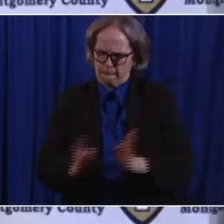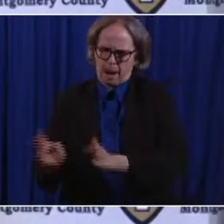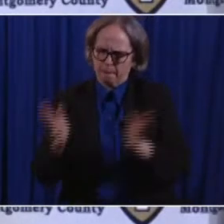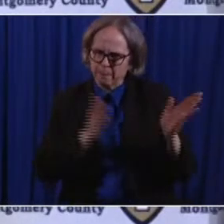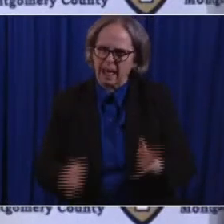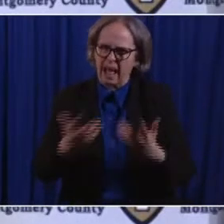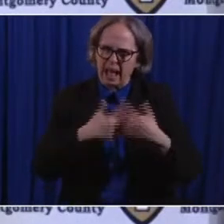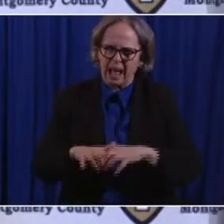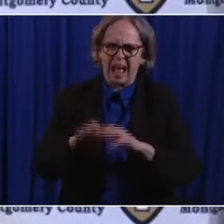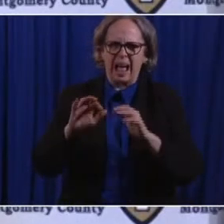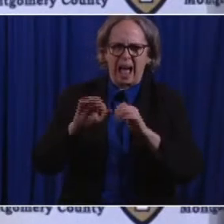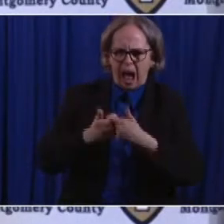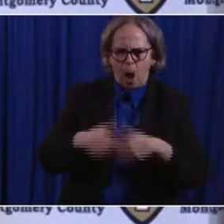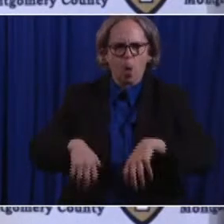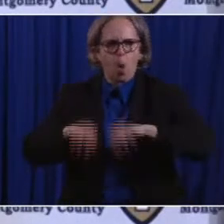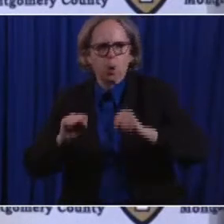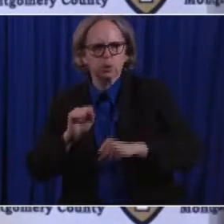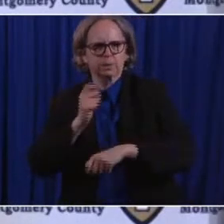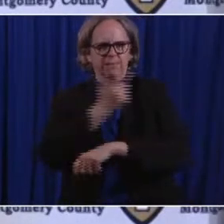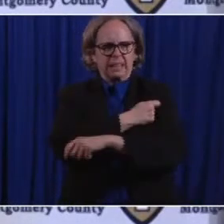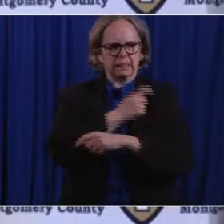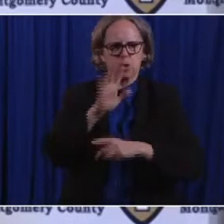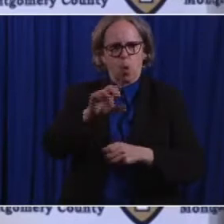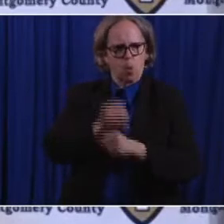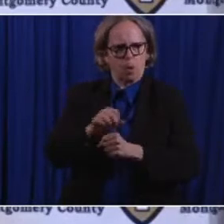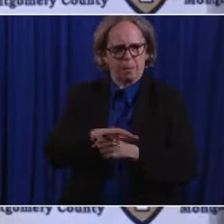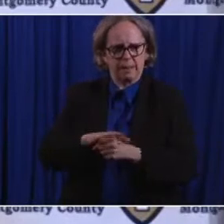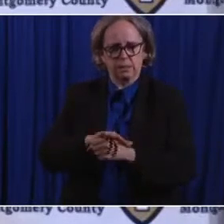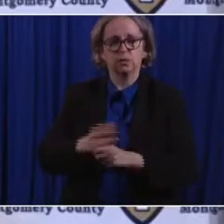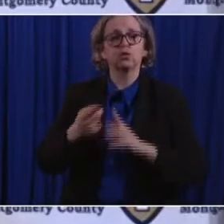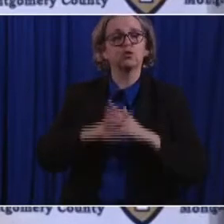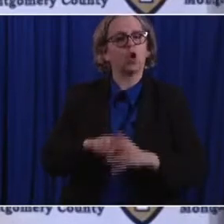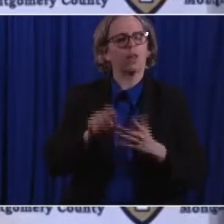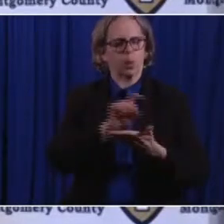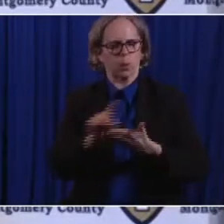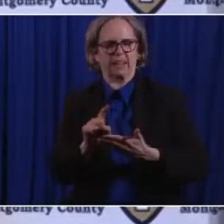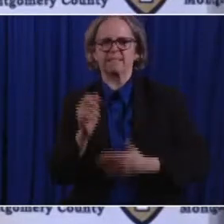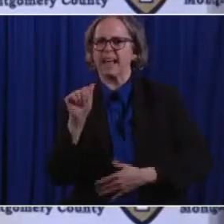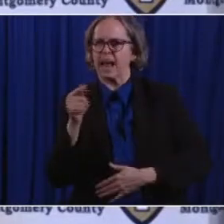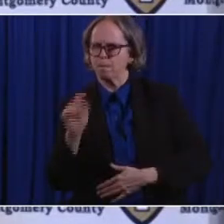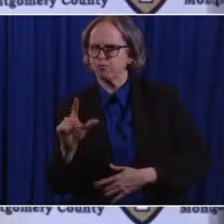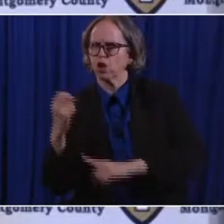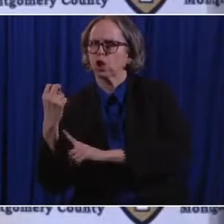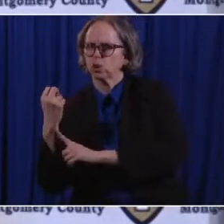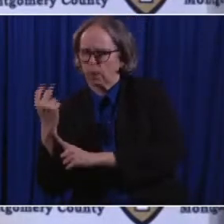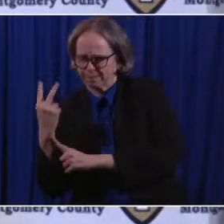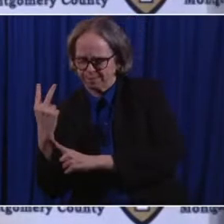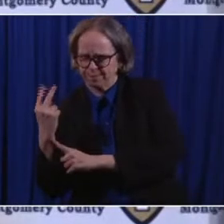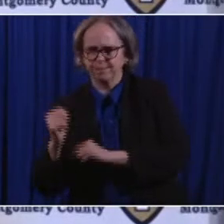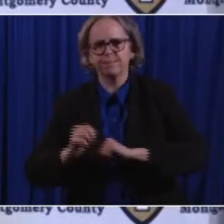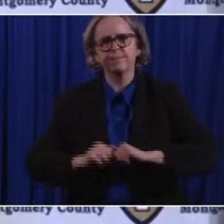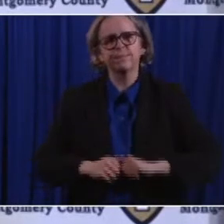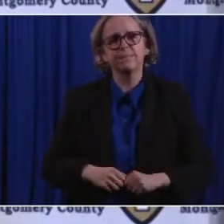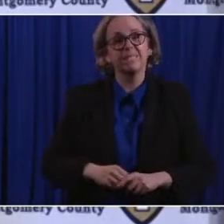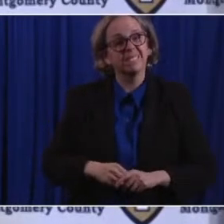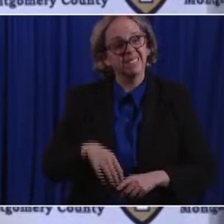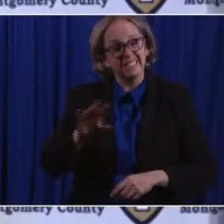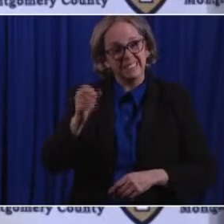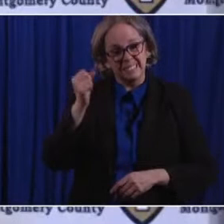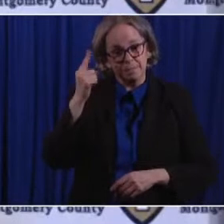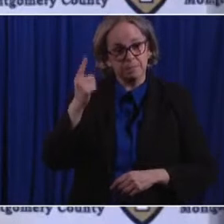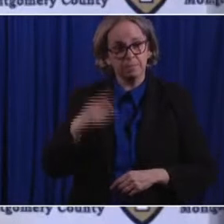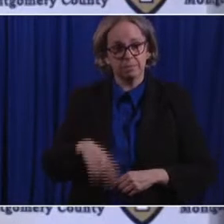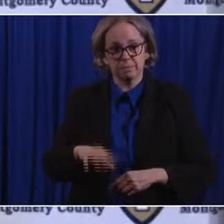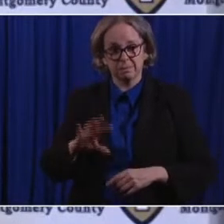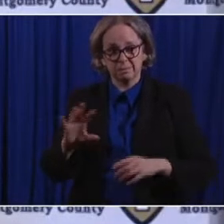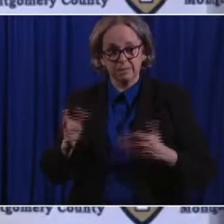beginning the week of April 12th, any vaccine provider in the state can take up to